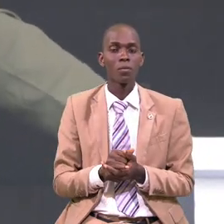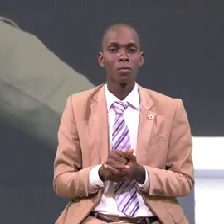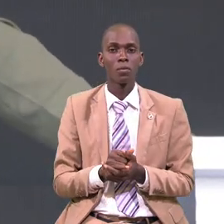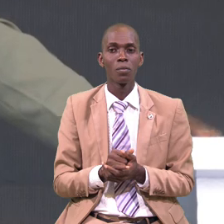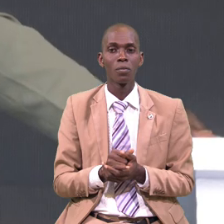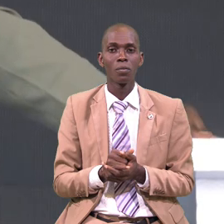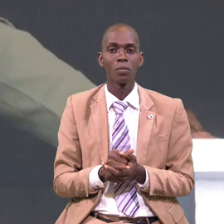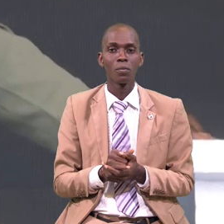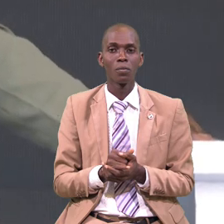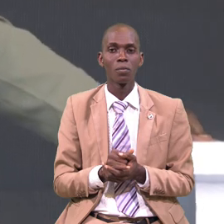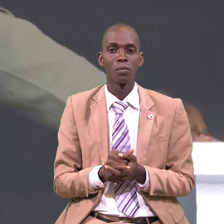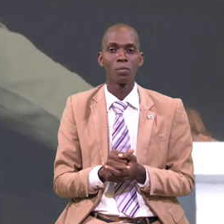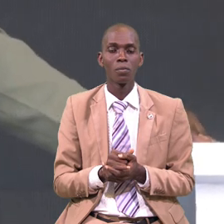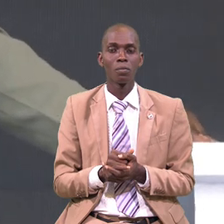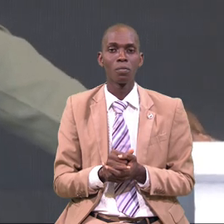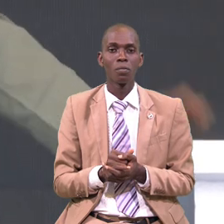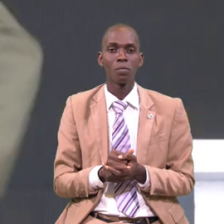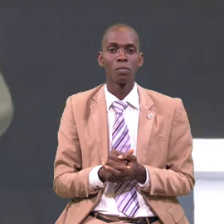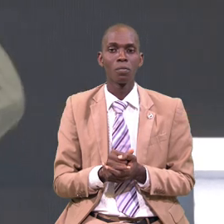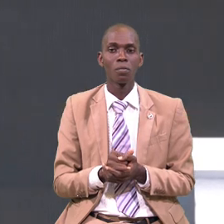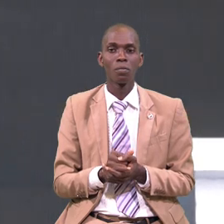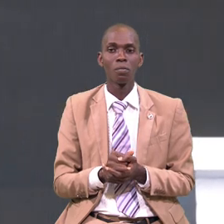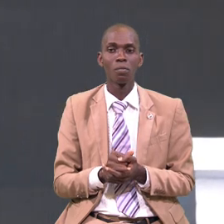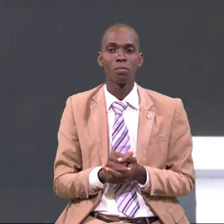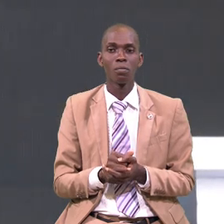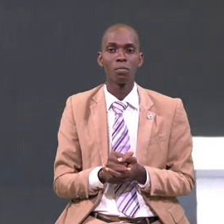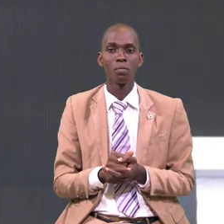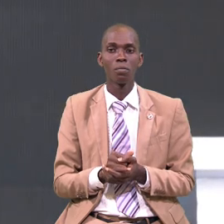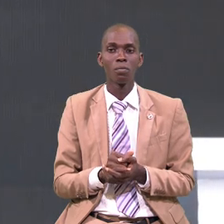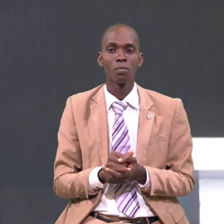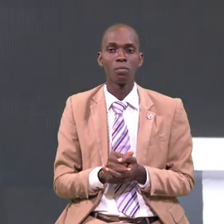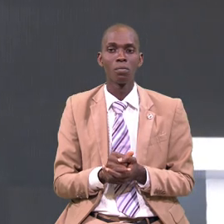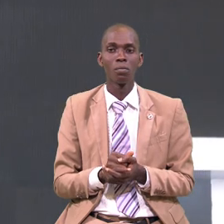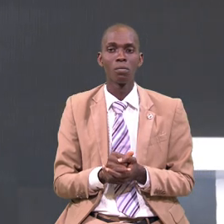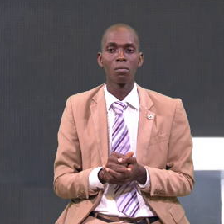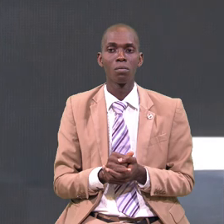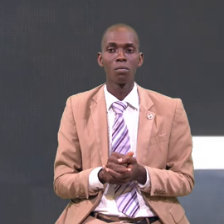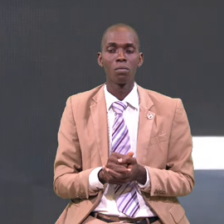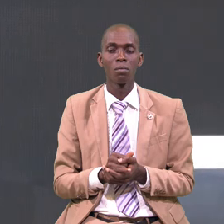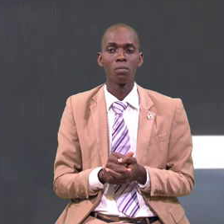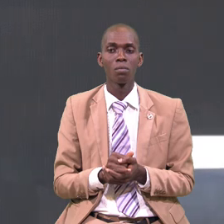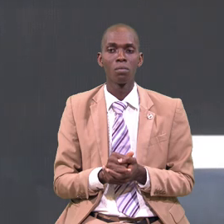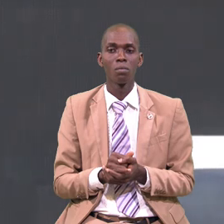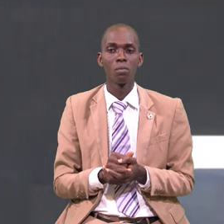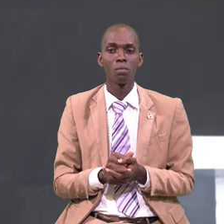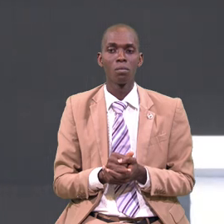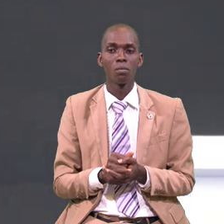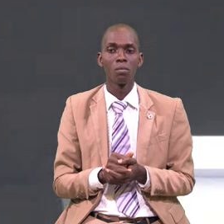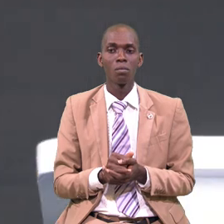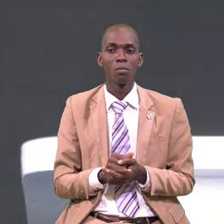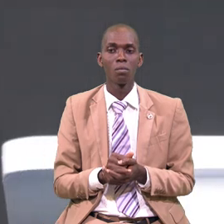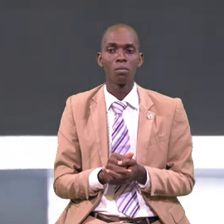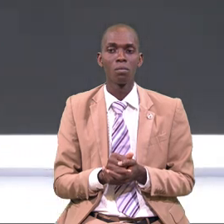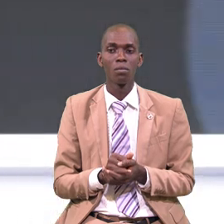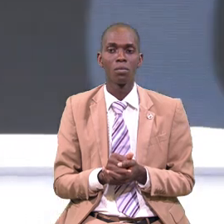If you're going to get to glory, there are some inglorious places and some despicable places, and there